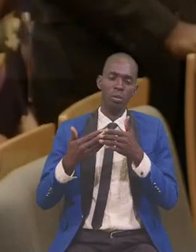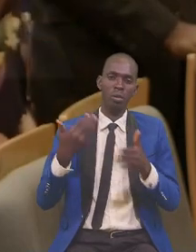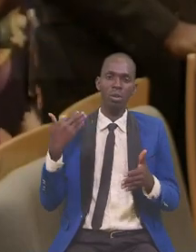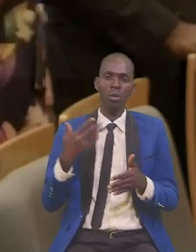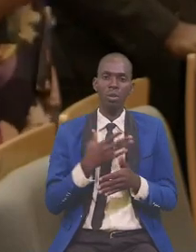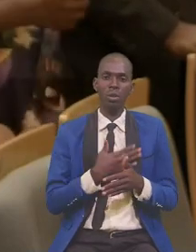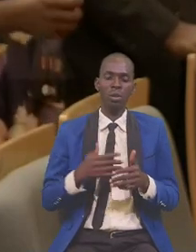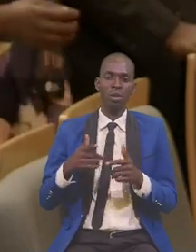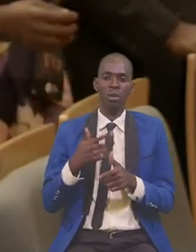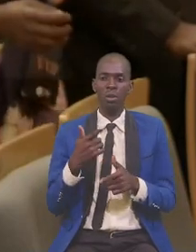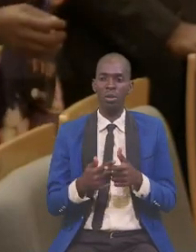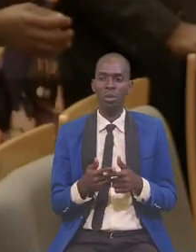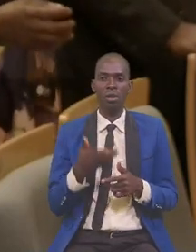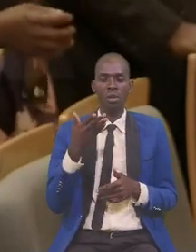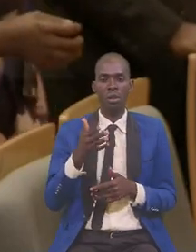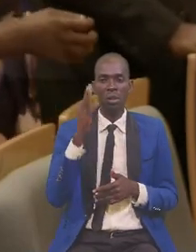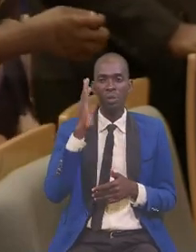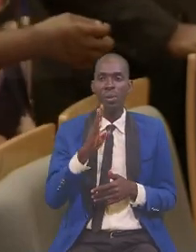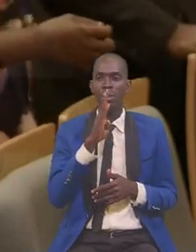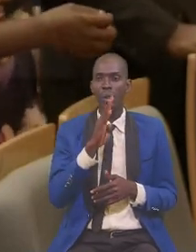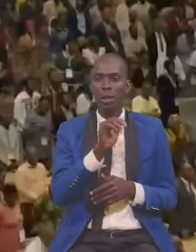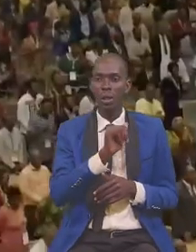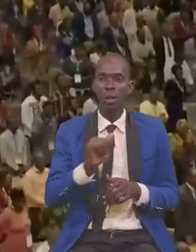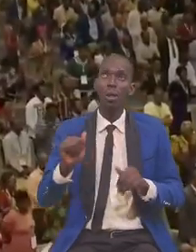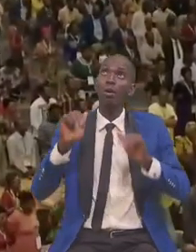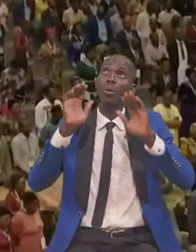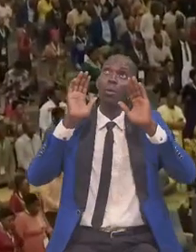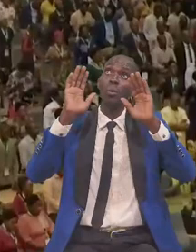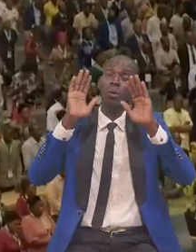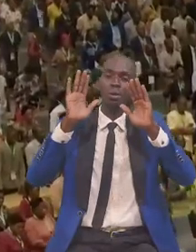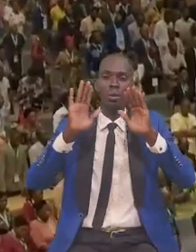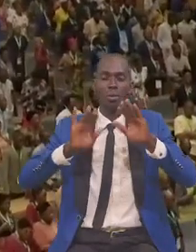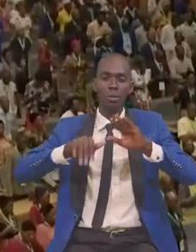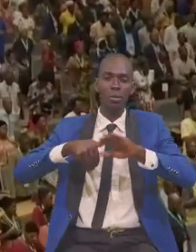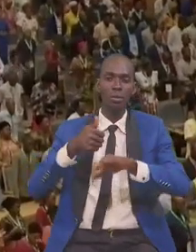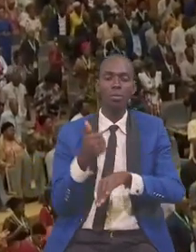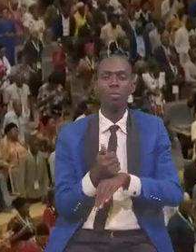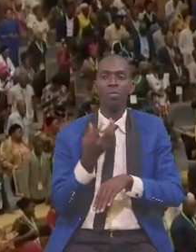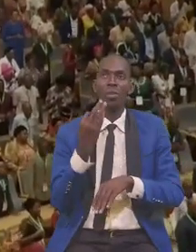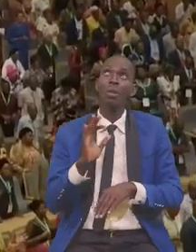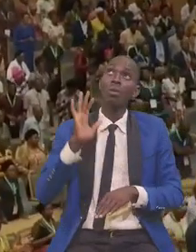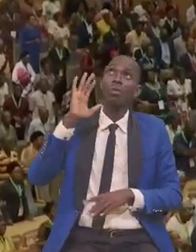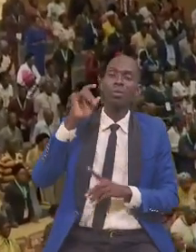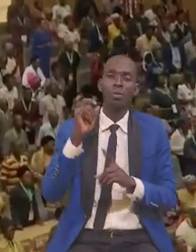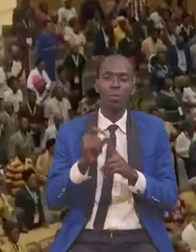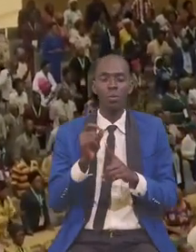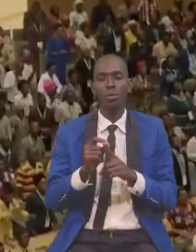And then there will be a wonderful confirmation of his